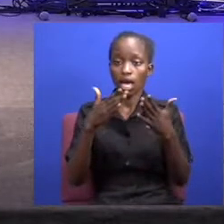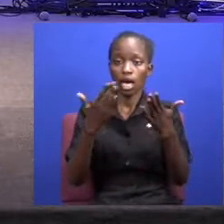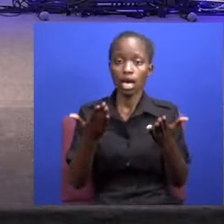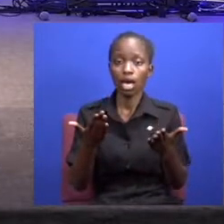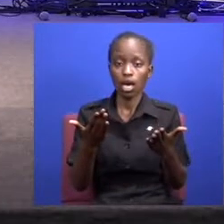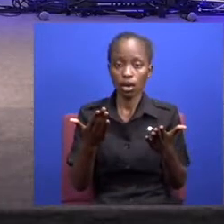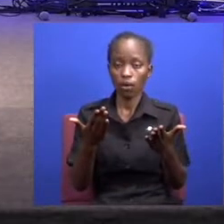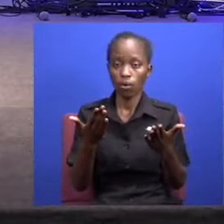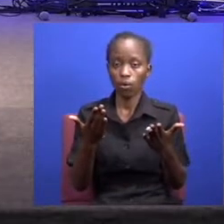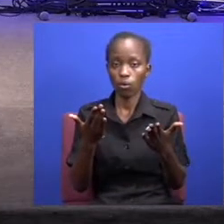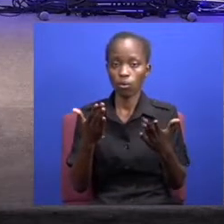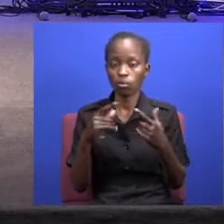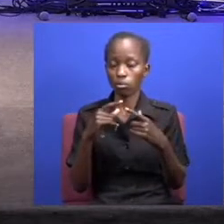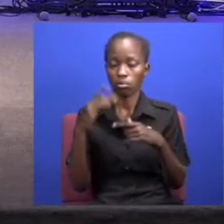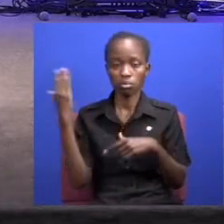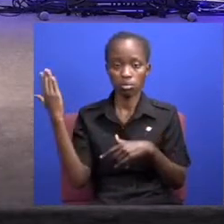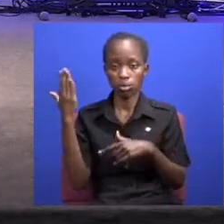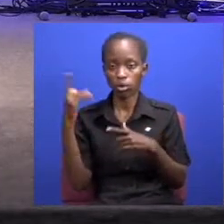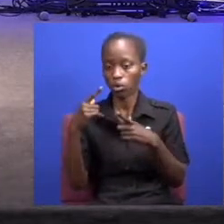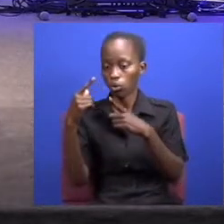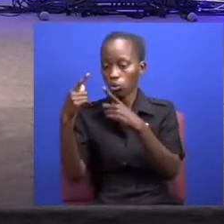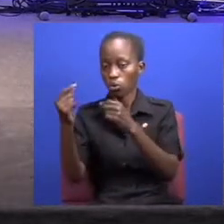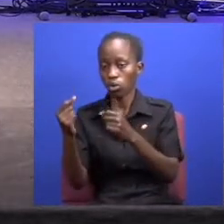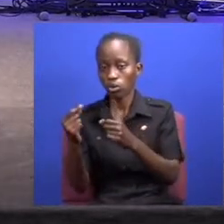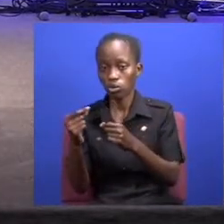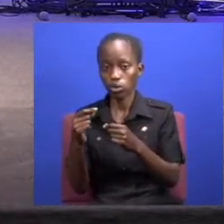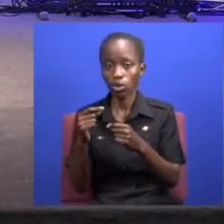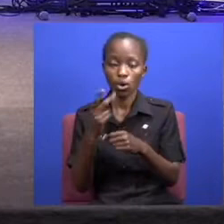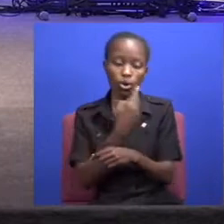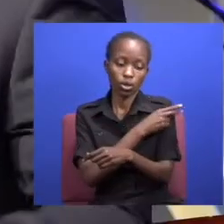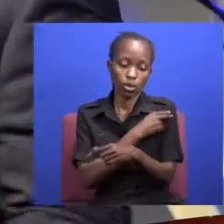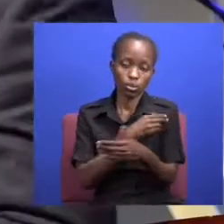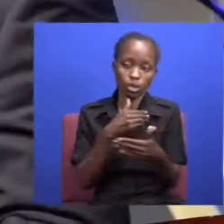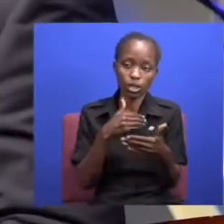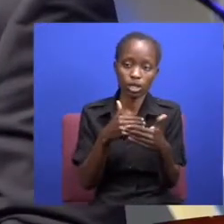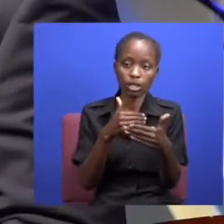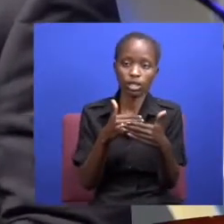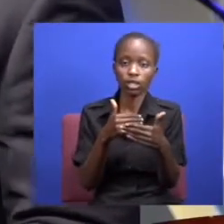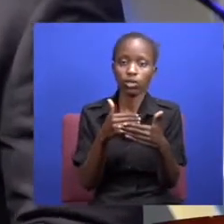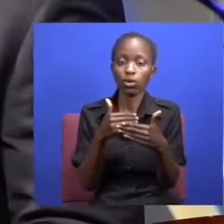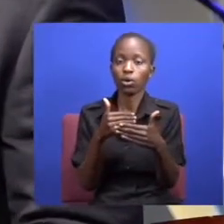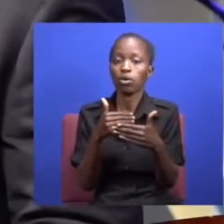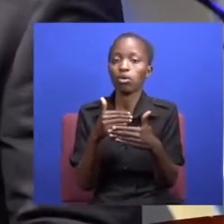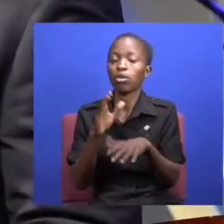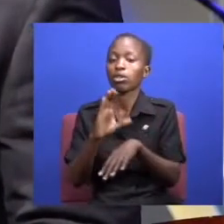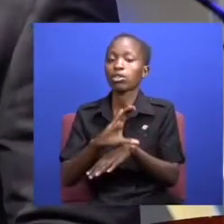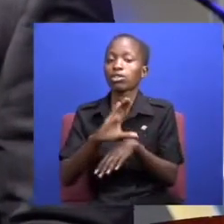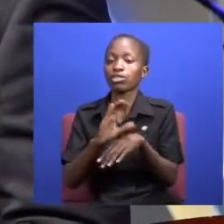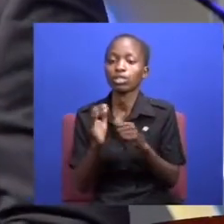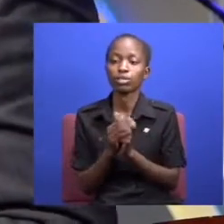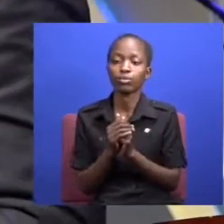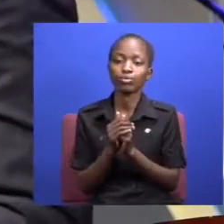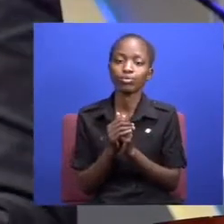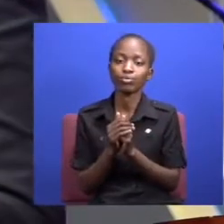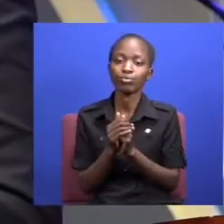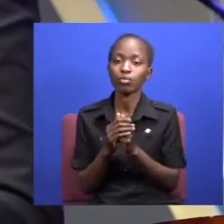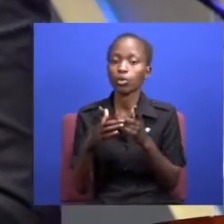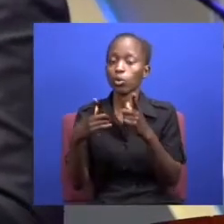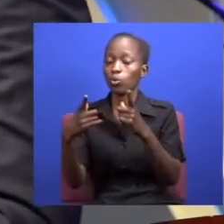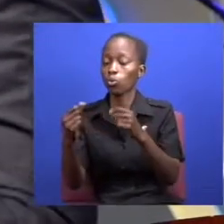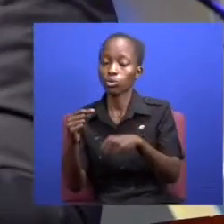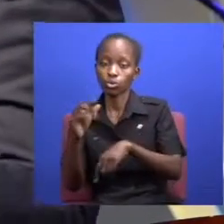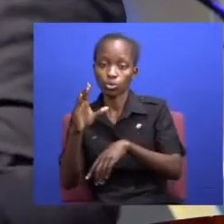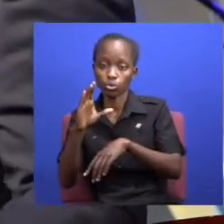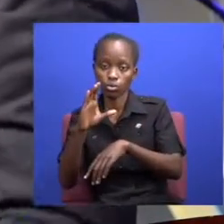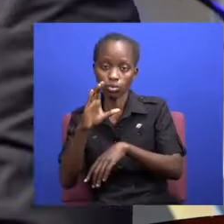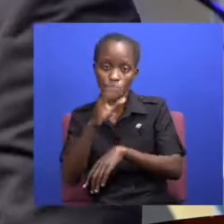had gone to a hospital, one of the hospitals that are just around near the church. He was the pastor in charge of pastoral care. So he went to